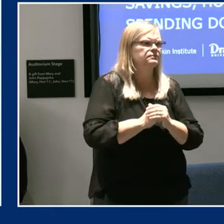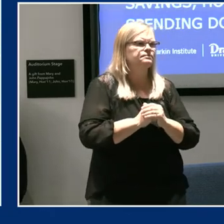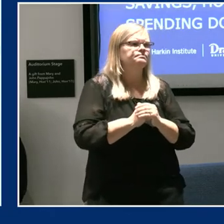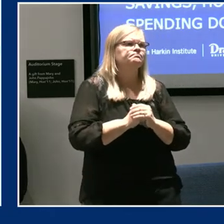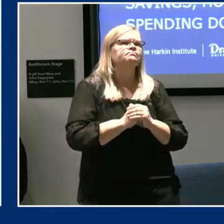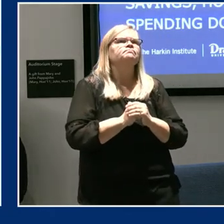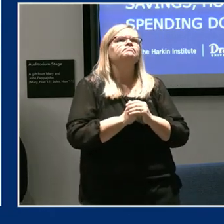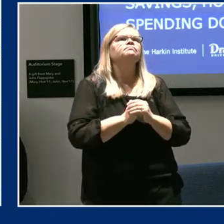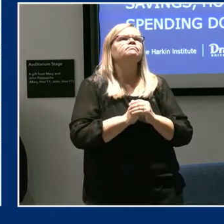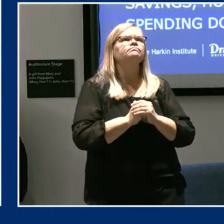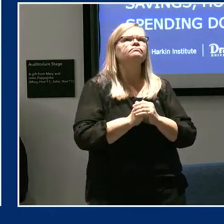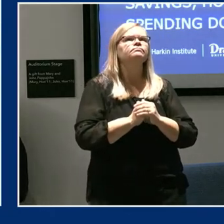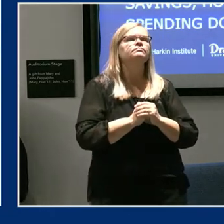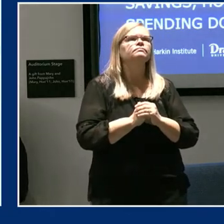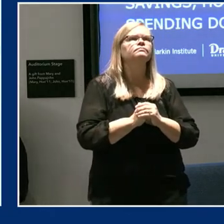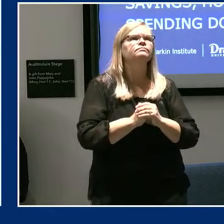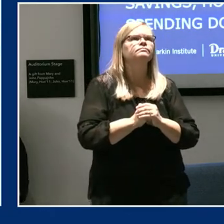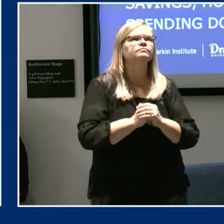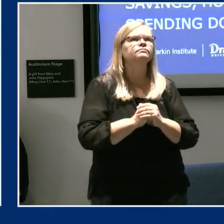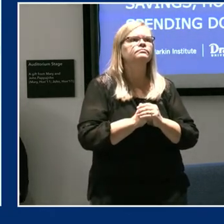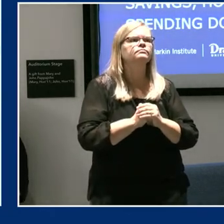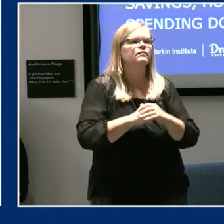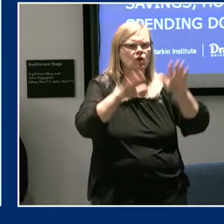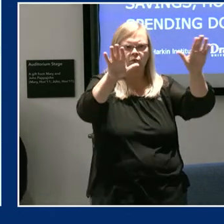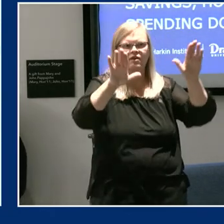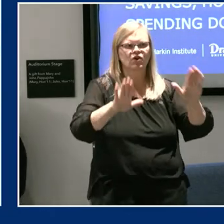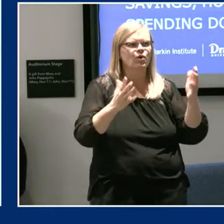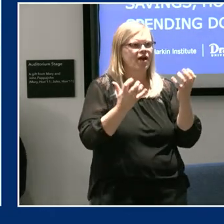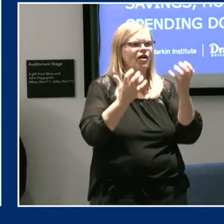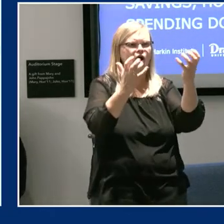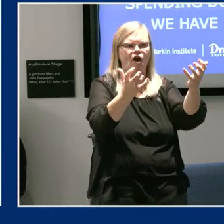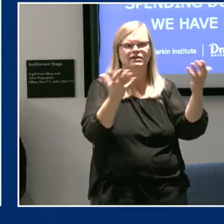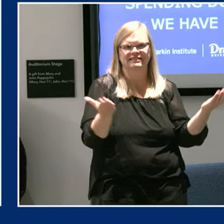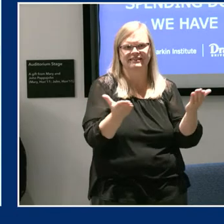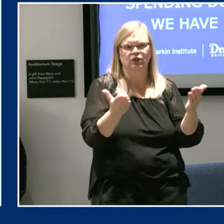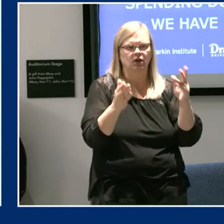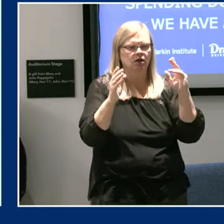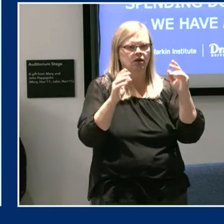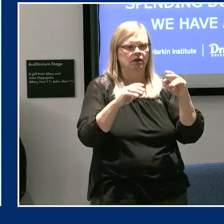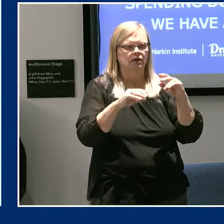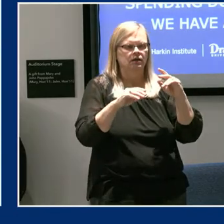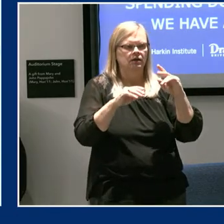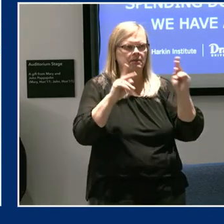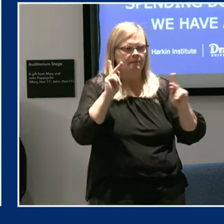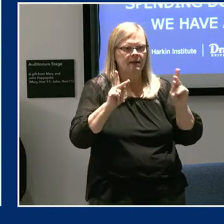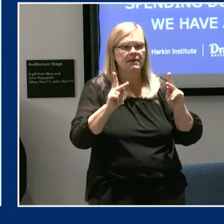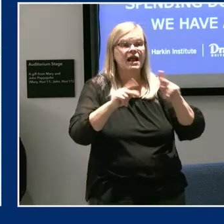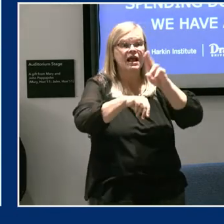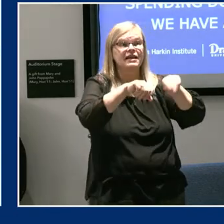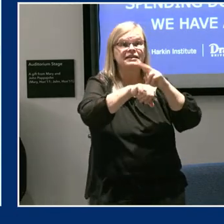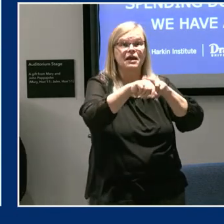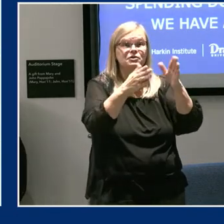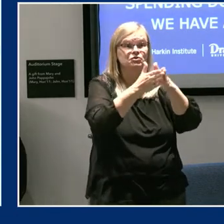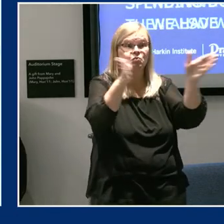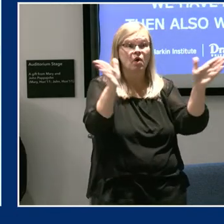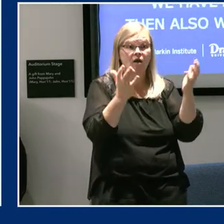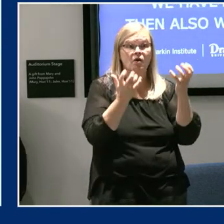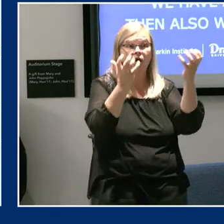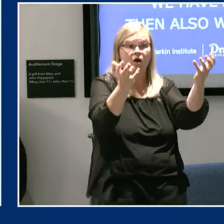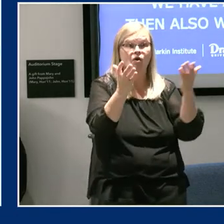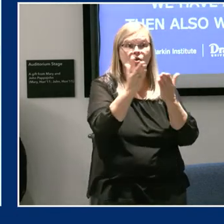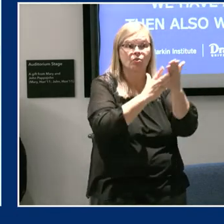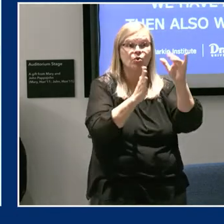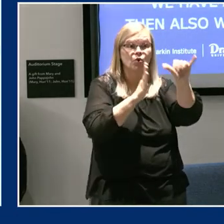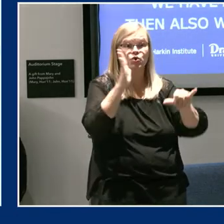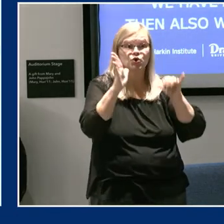We have a great audience here in person, and then also we have a nationwide audience through